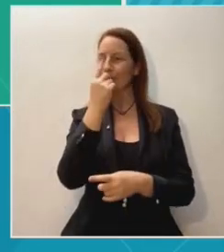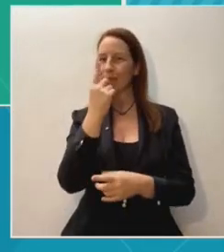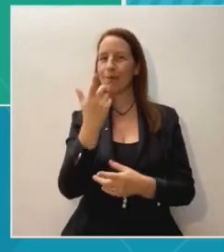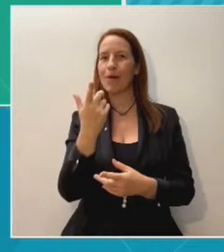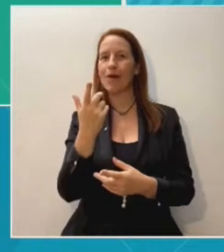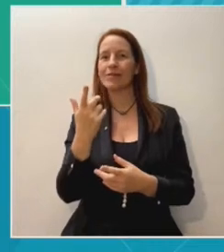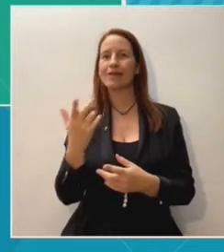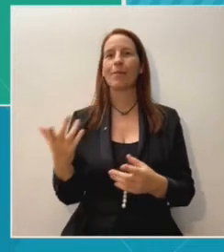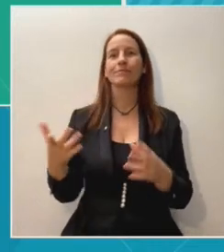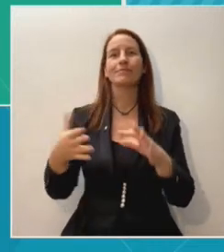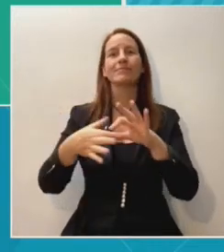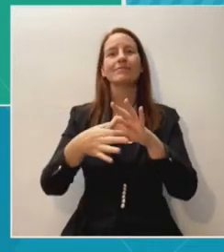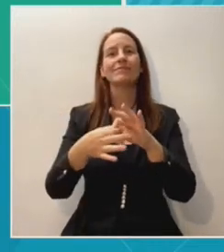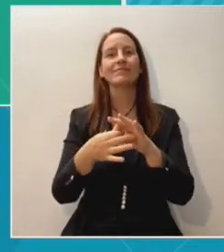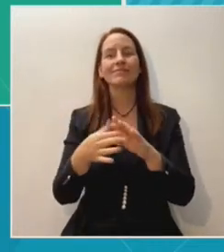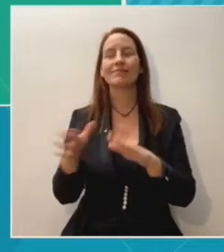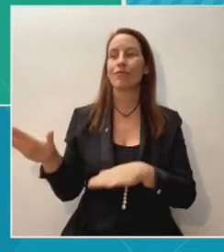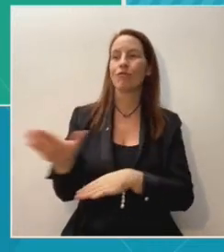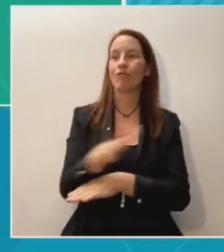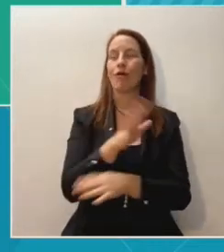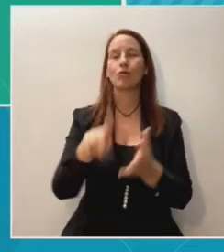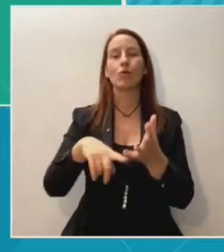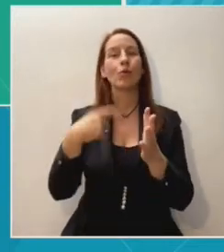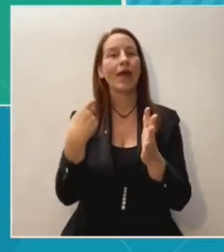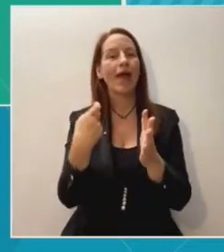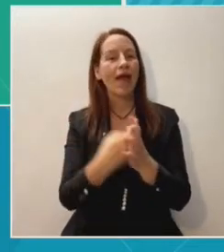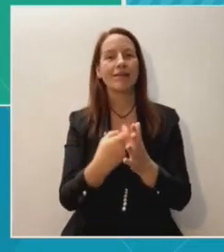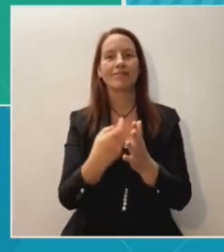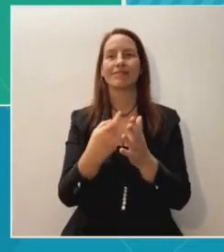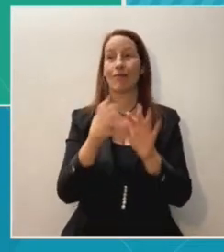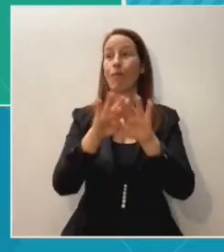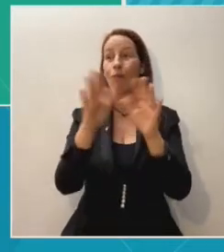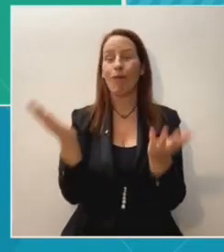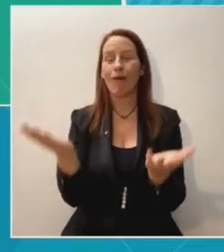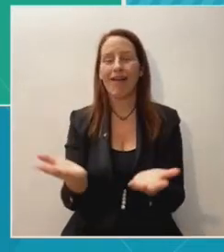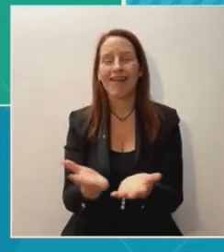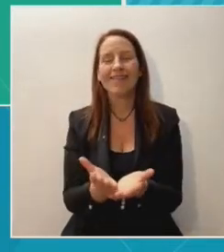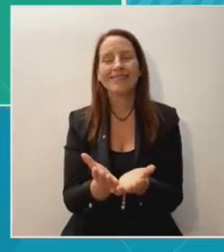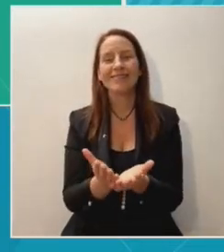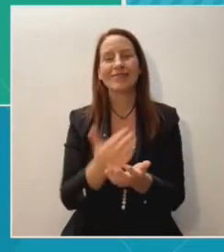from across the globe to do just that, to celebrate you.